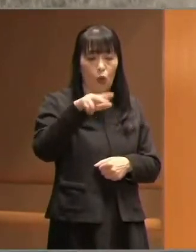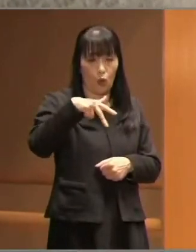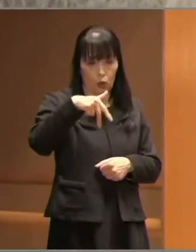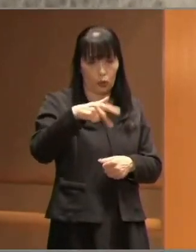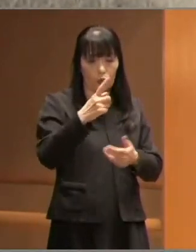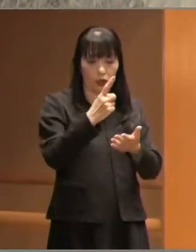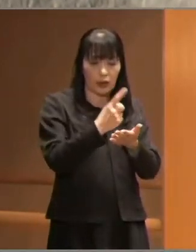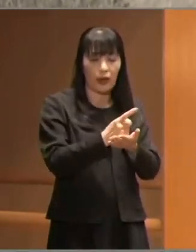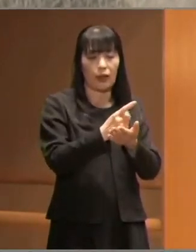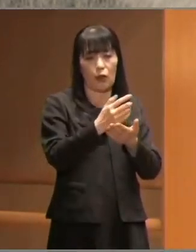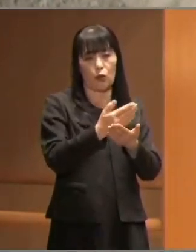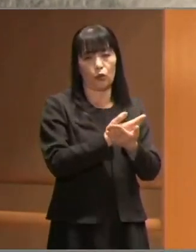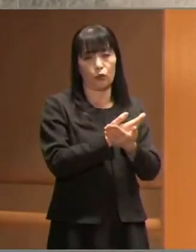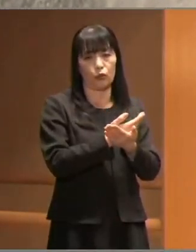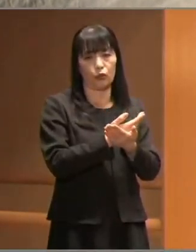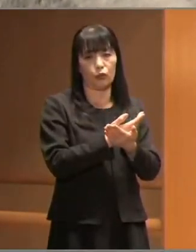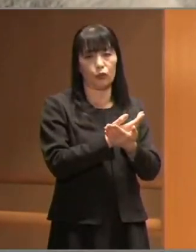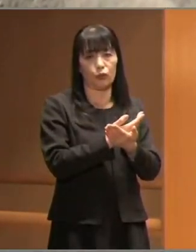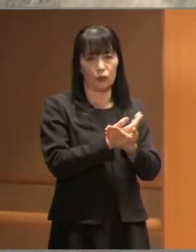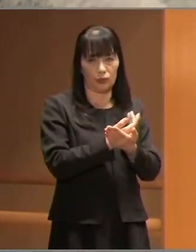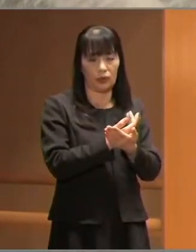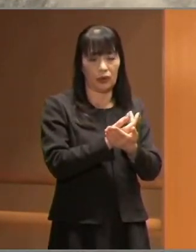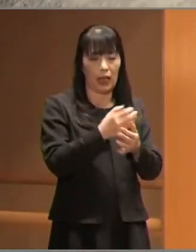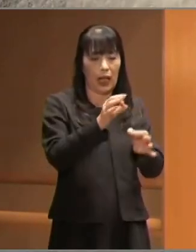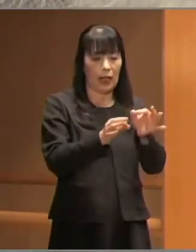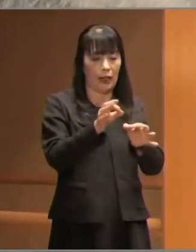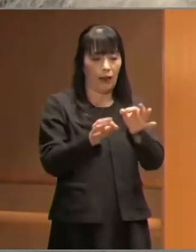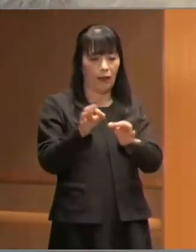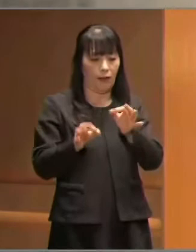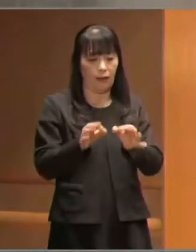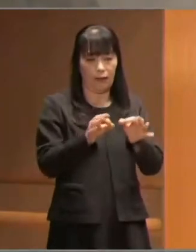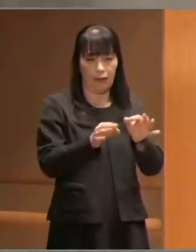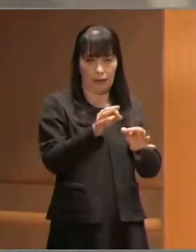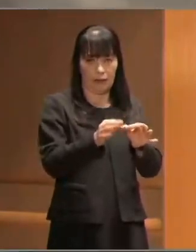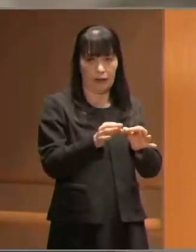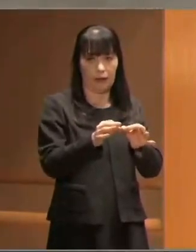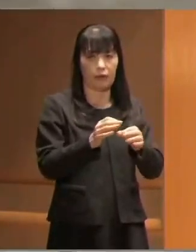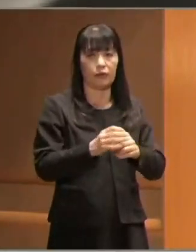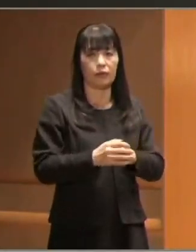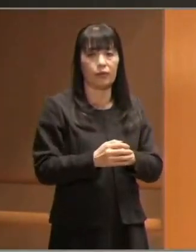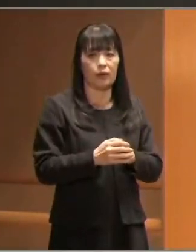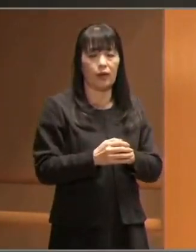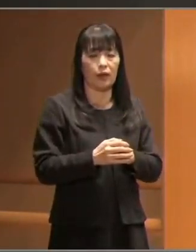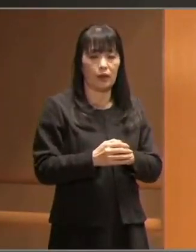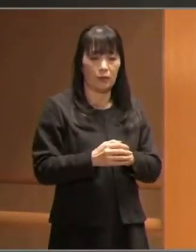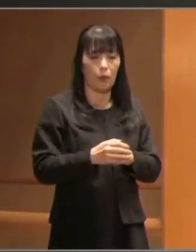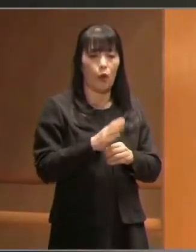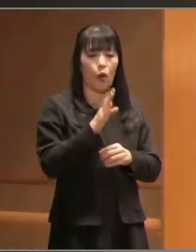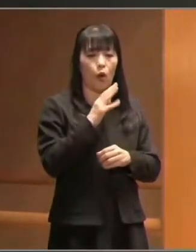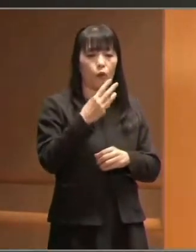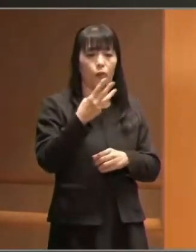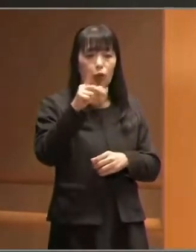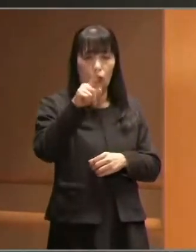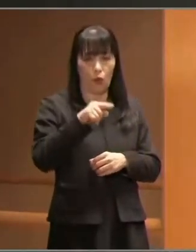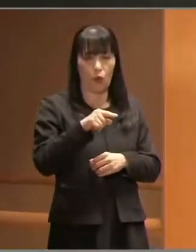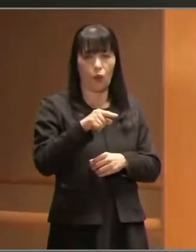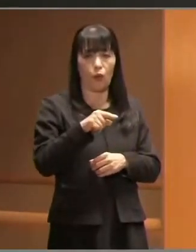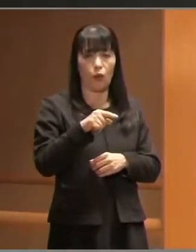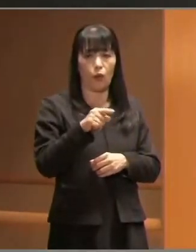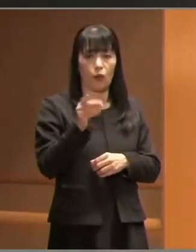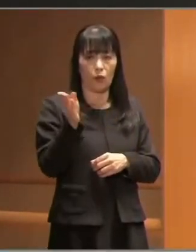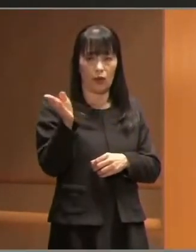is left. All the impurities were removed, so that's porous. And the other